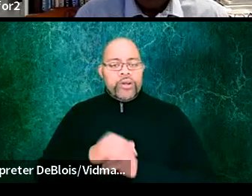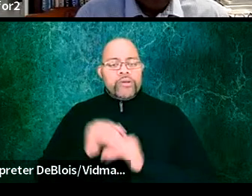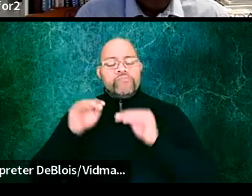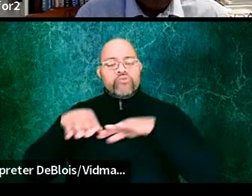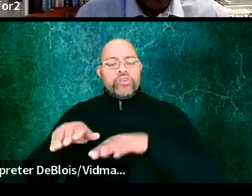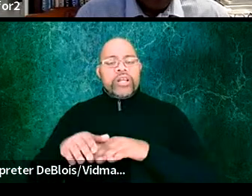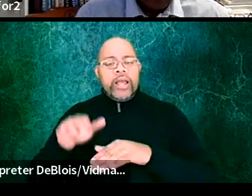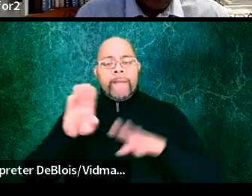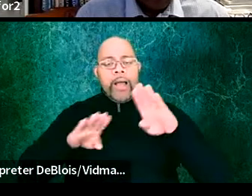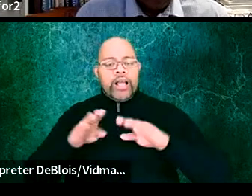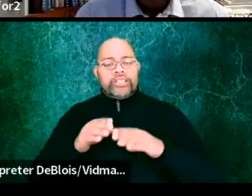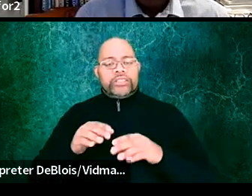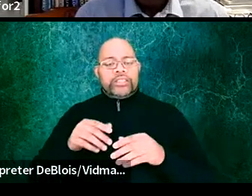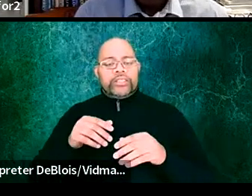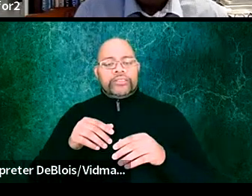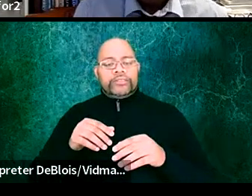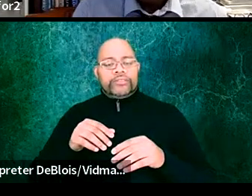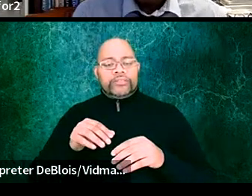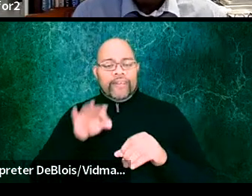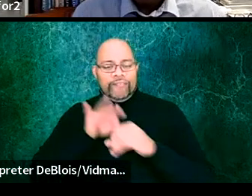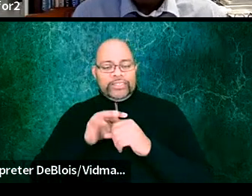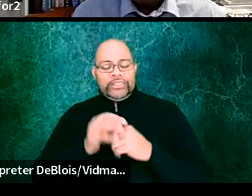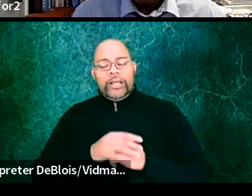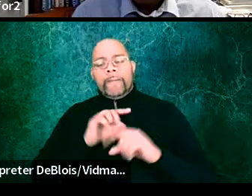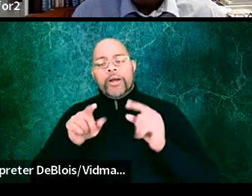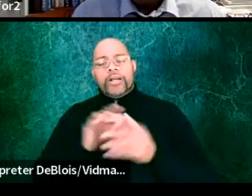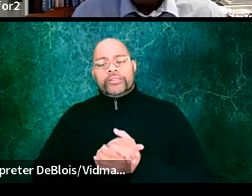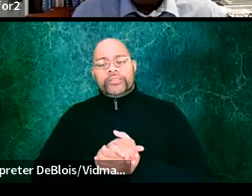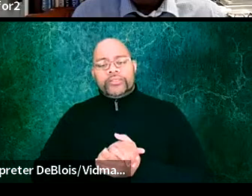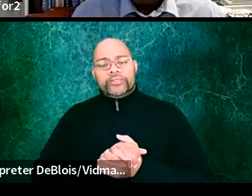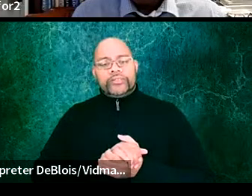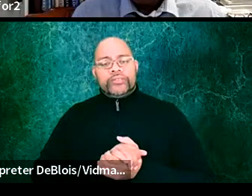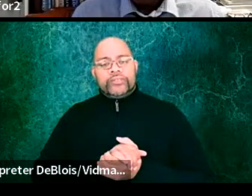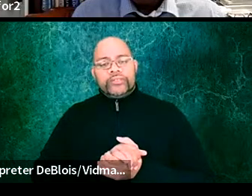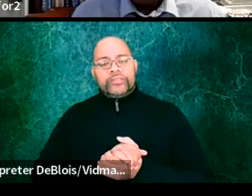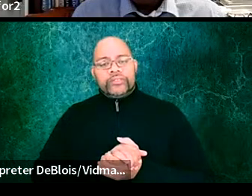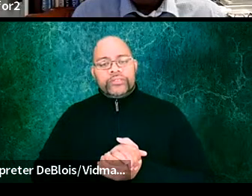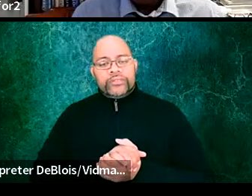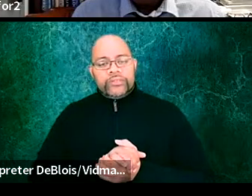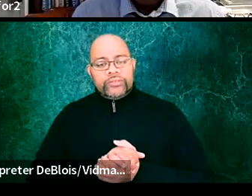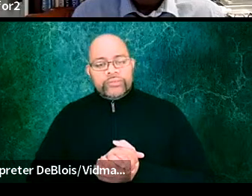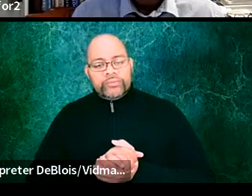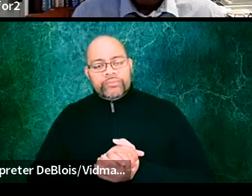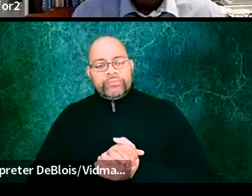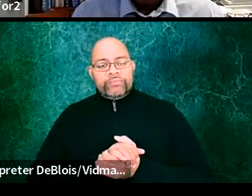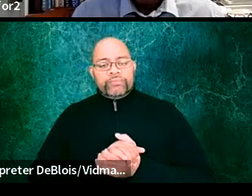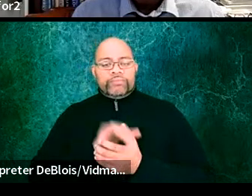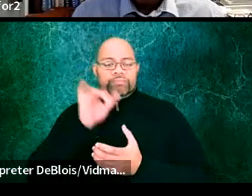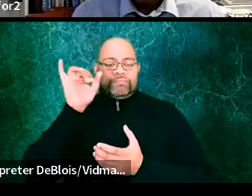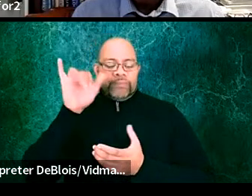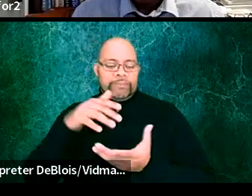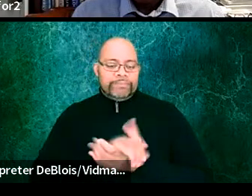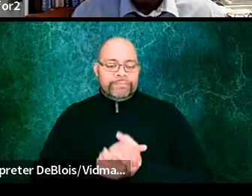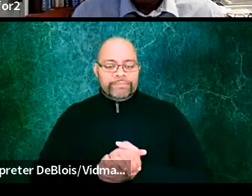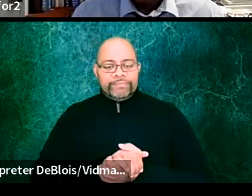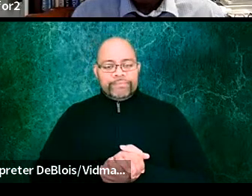marine biology fix. But there is that.